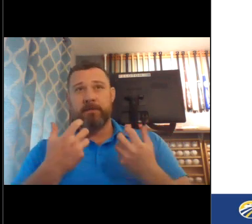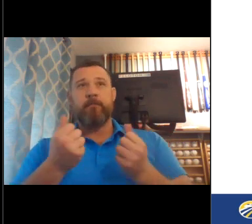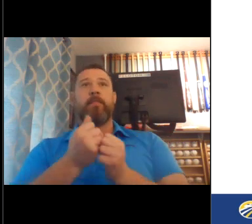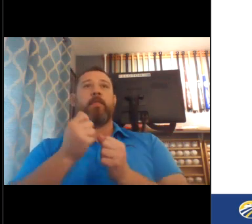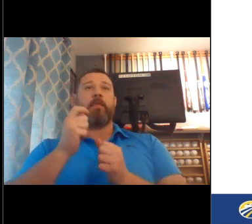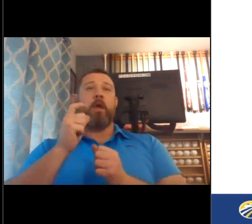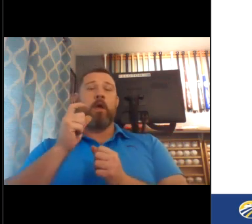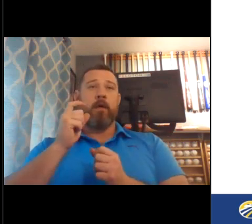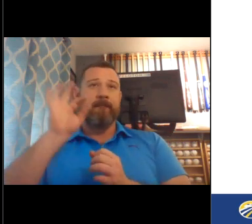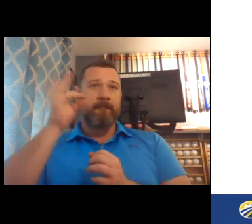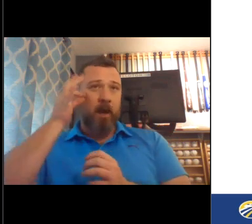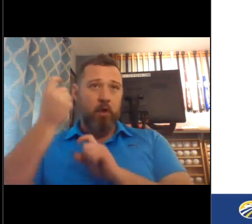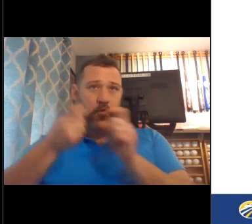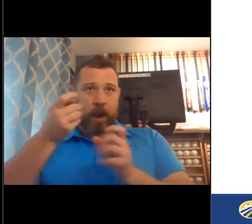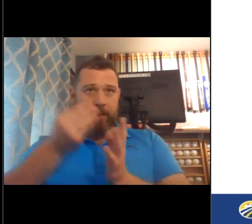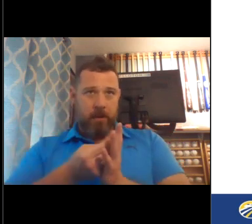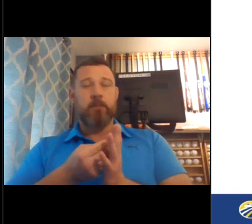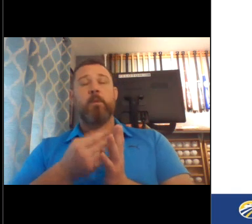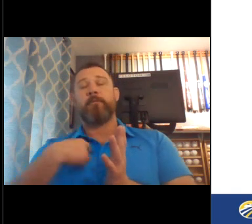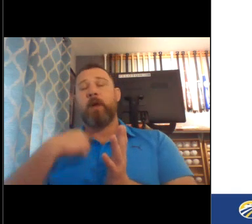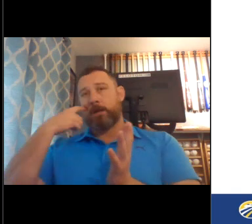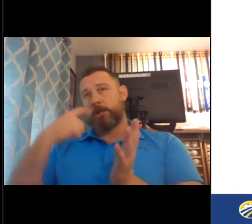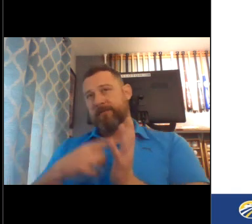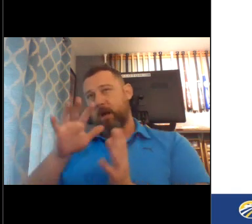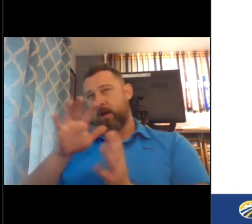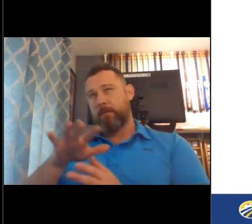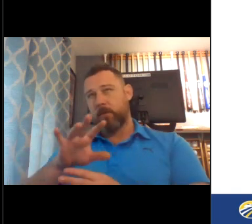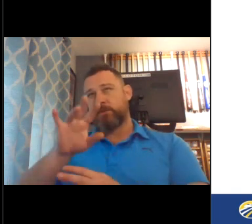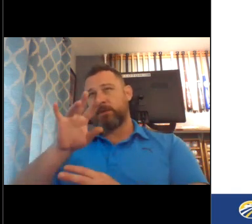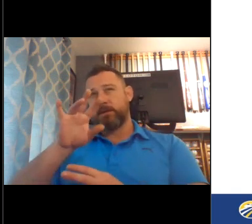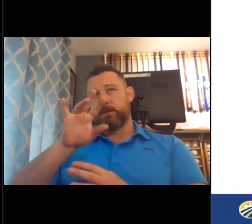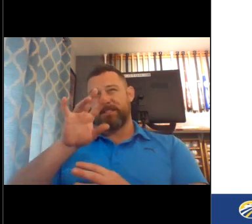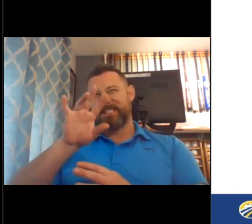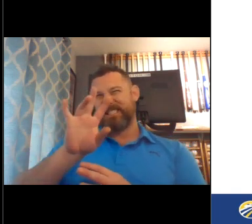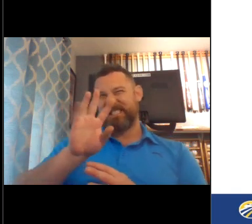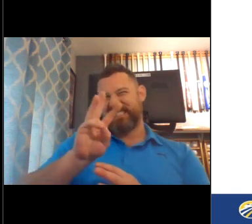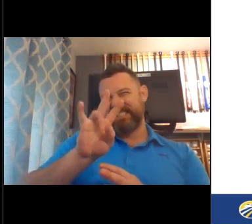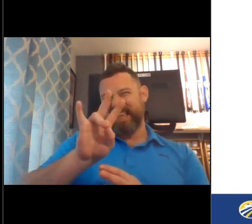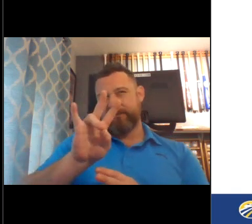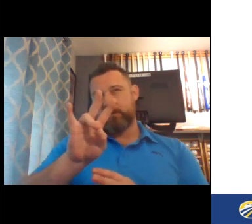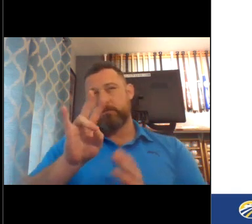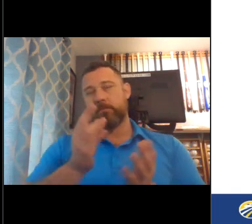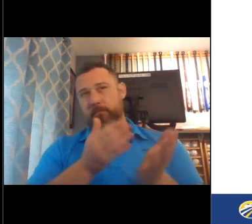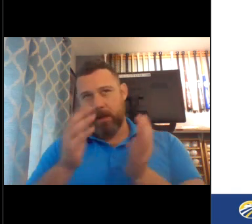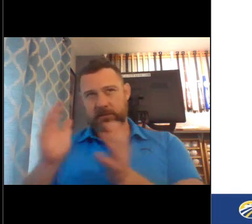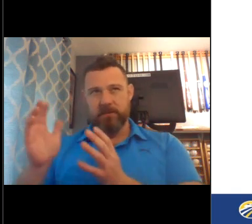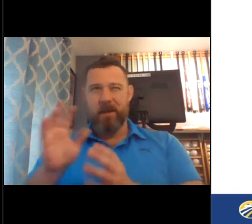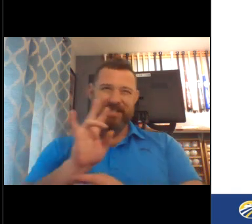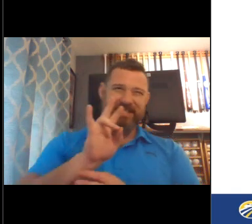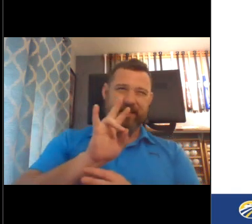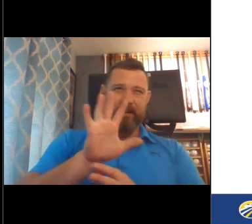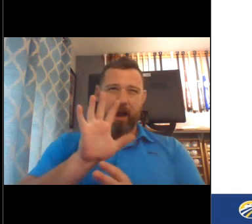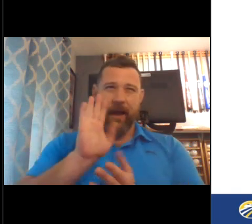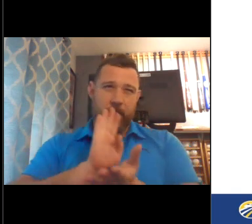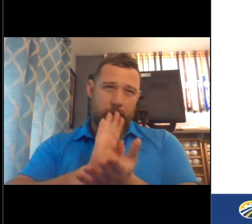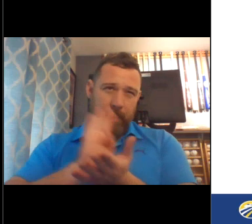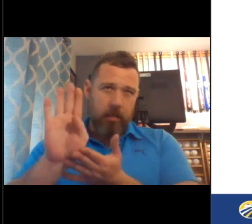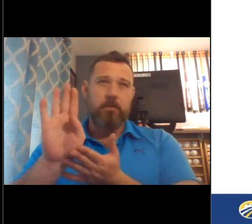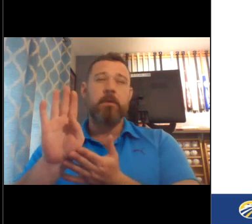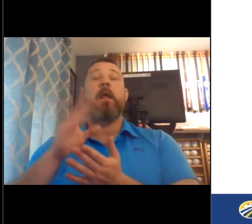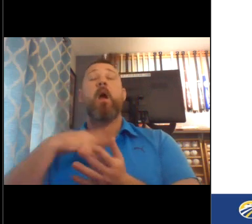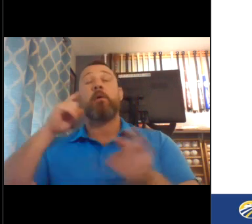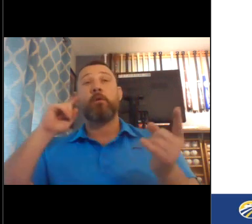As I mentioned, we identified about 7 pots that over the next 5 years have about $75 billion in them. And our goal and